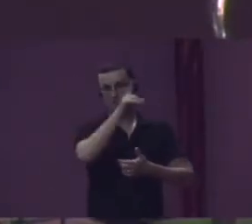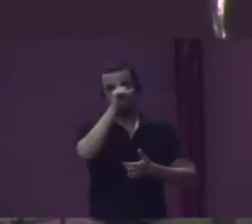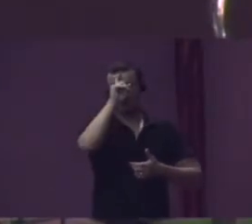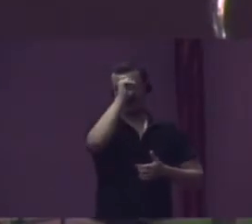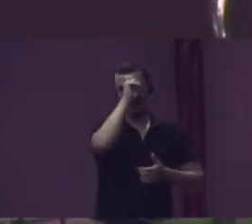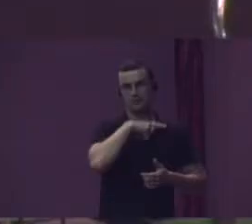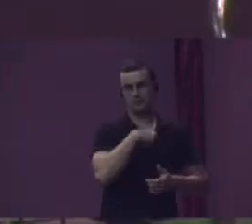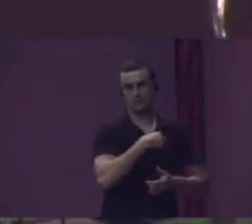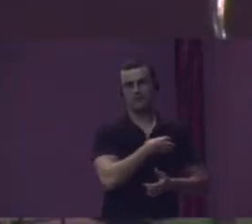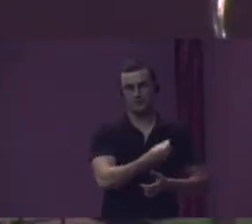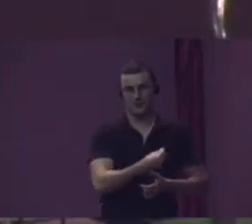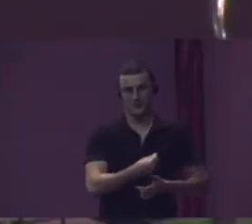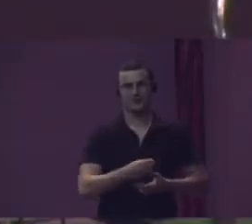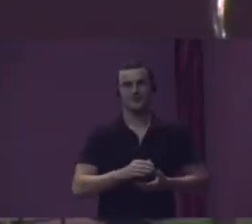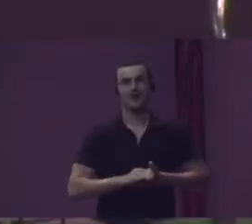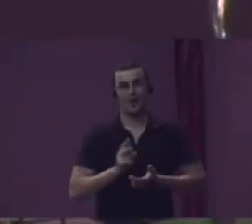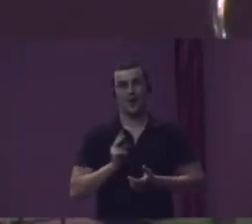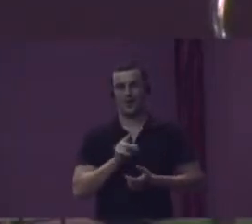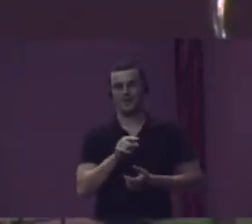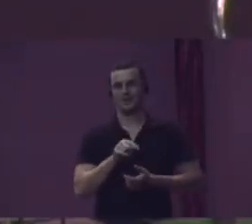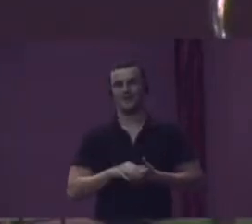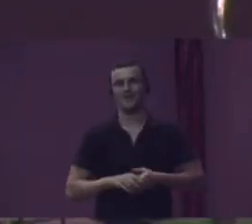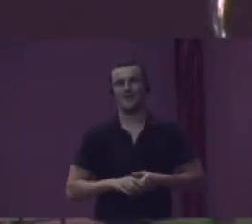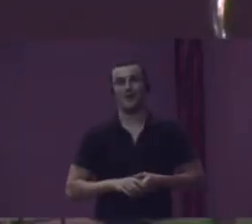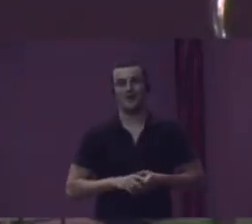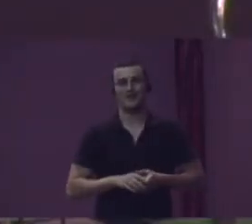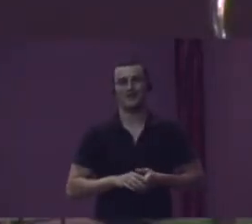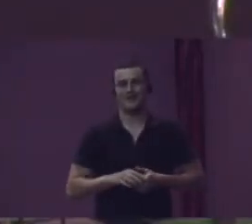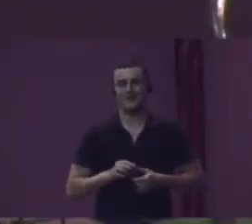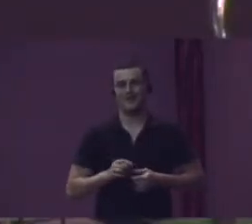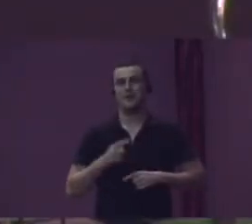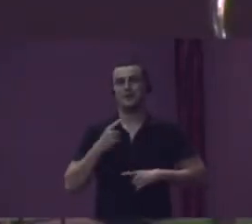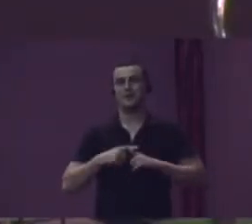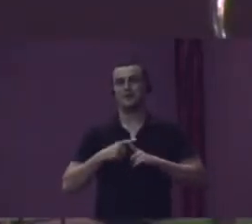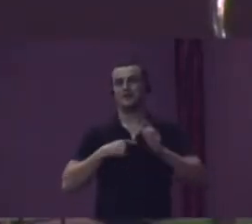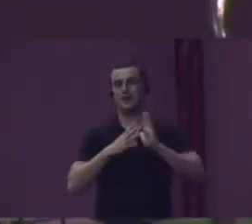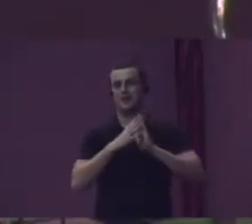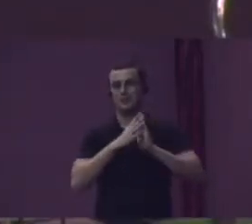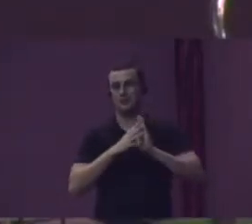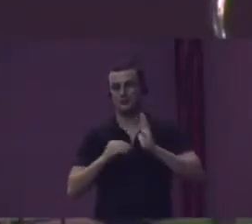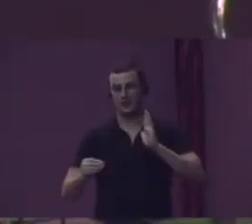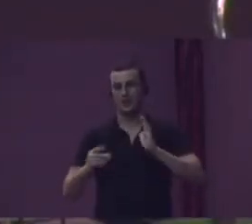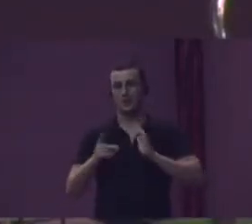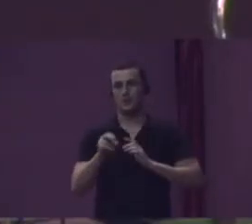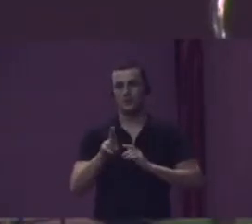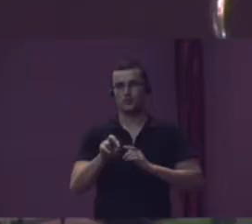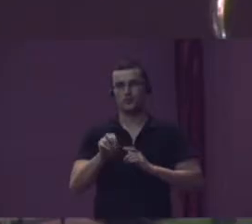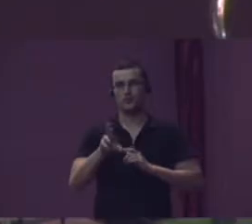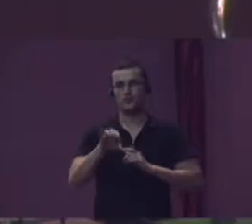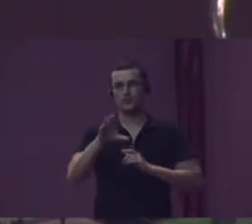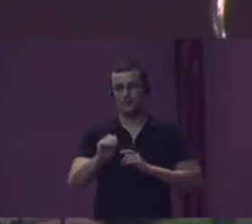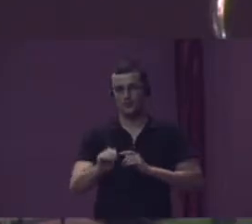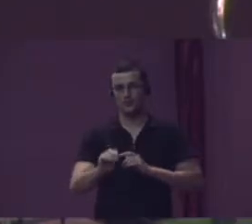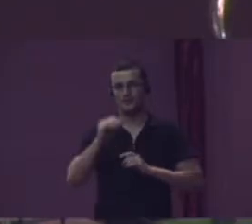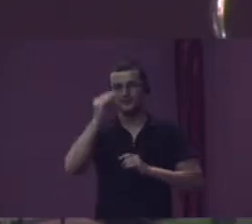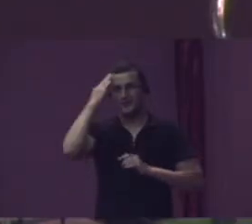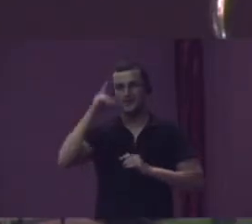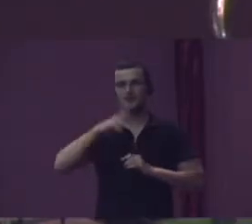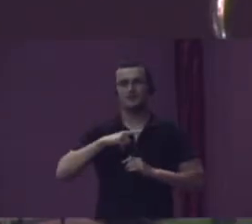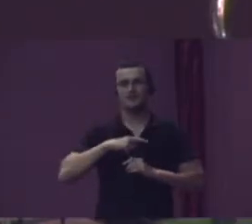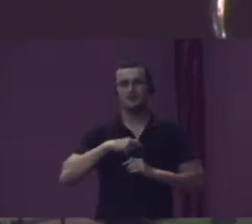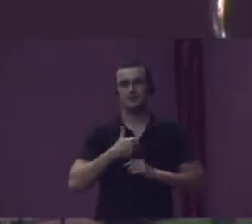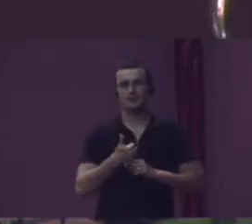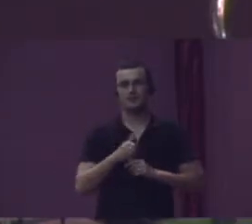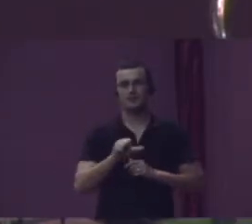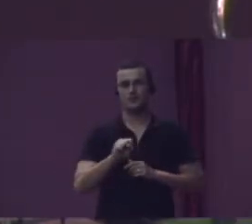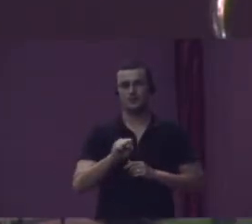Puerto Rico's technocratic model of birth, hegemonic after the 1980s, required obstetricians and obstetric nurses in the